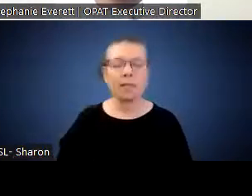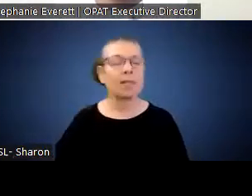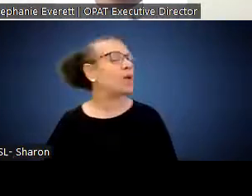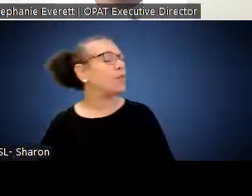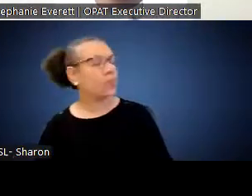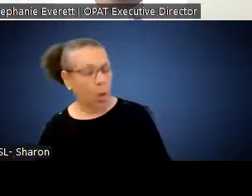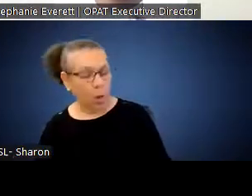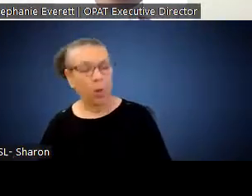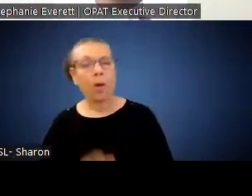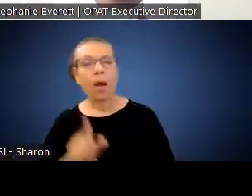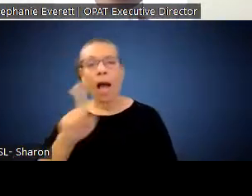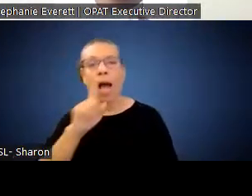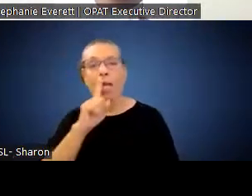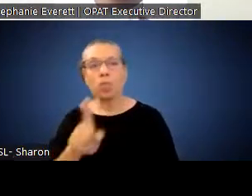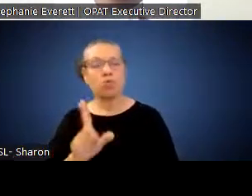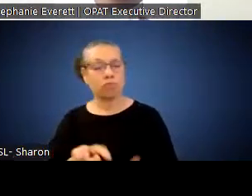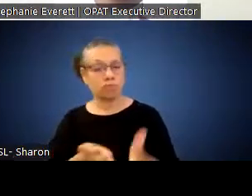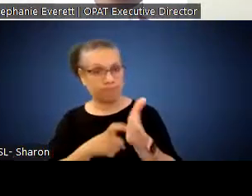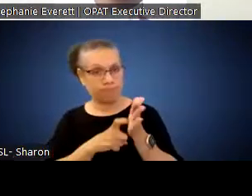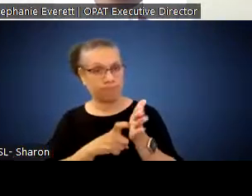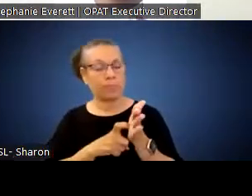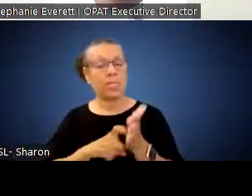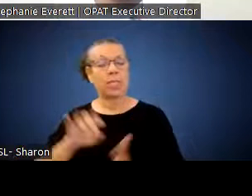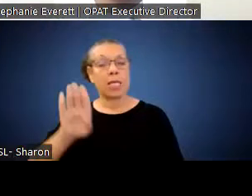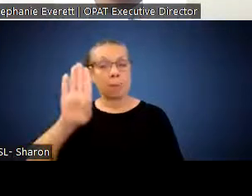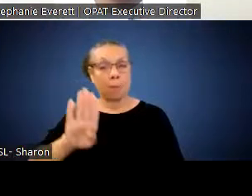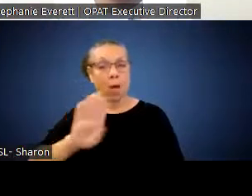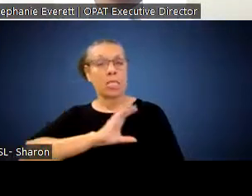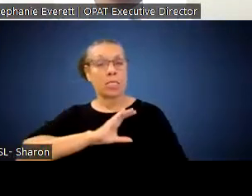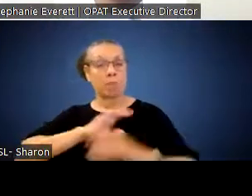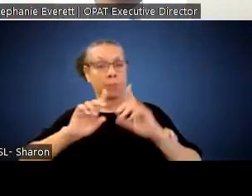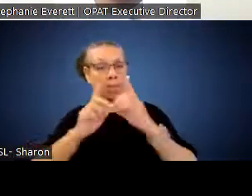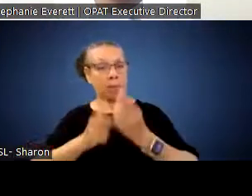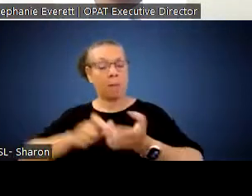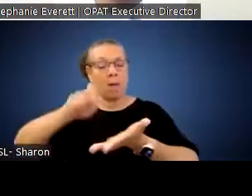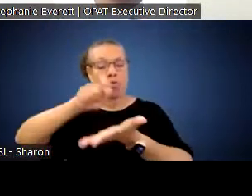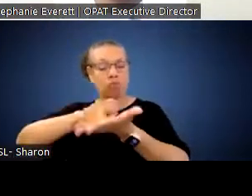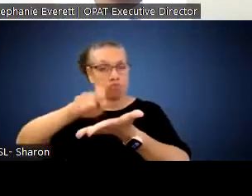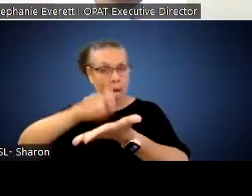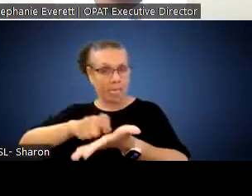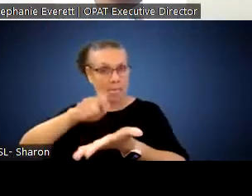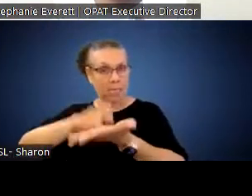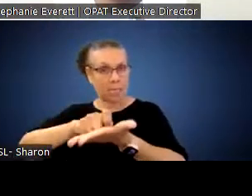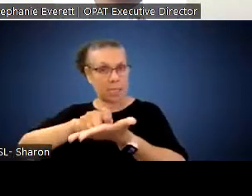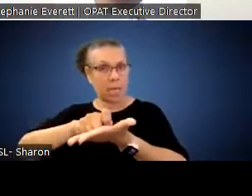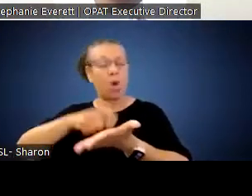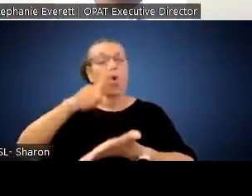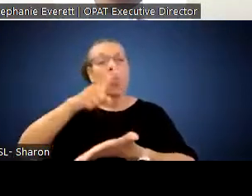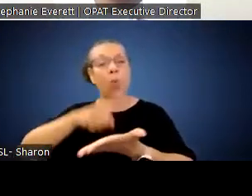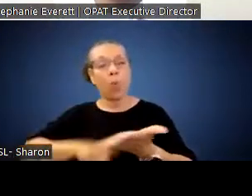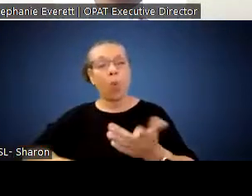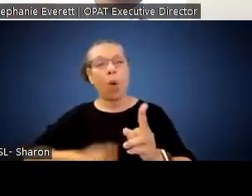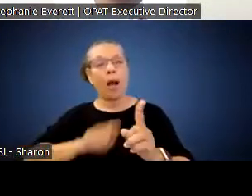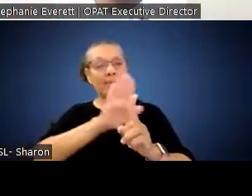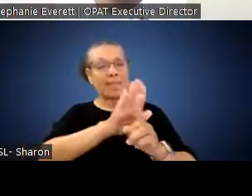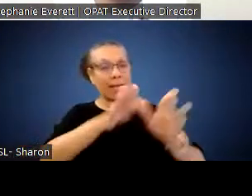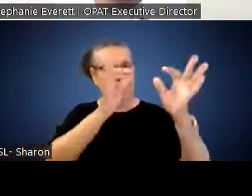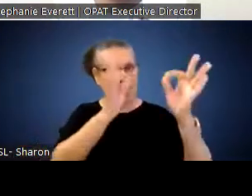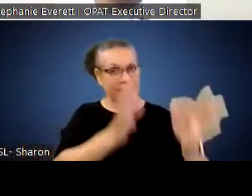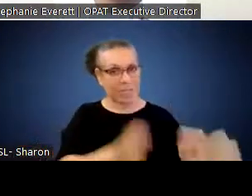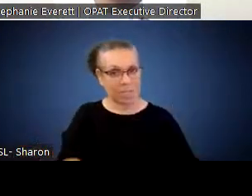Are you insisting that the Boston Police Department write up what decisions are made when